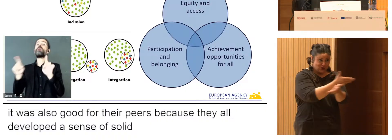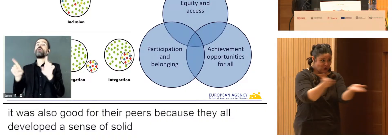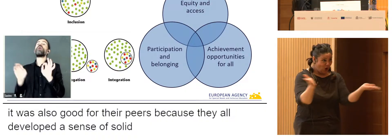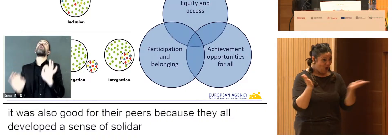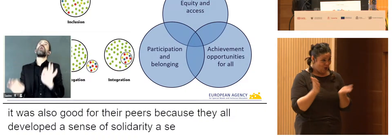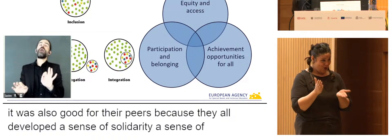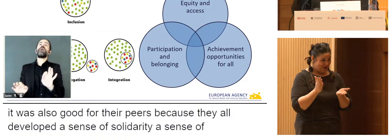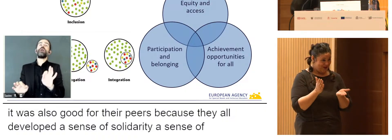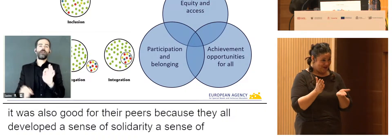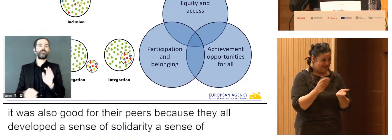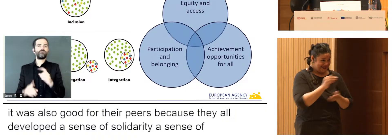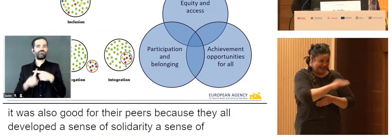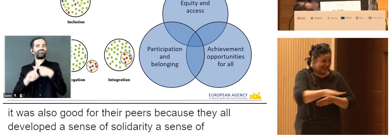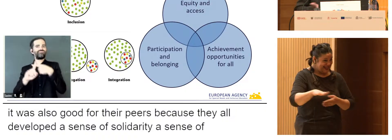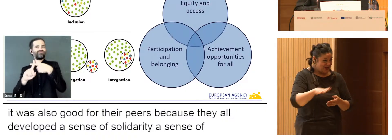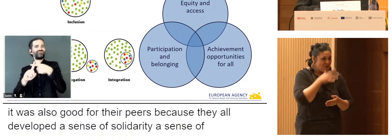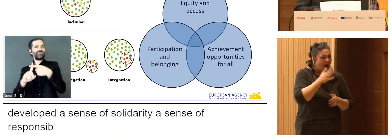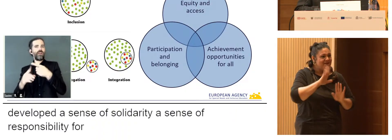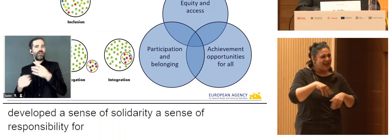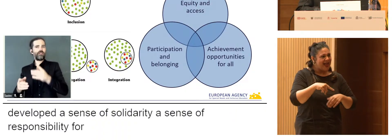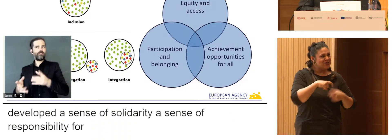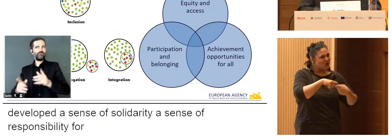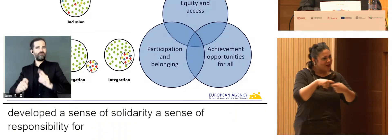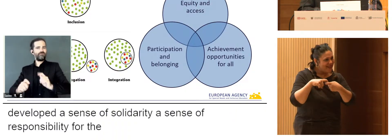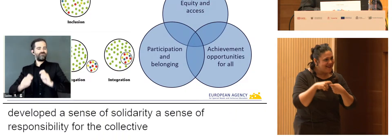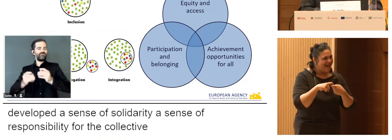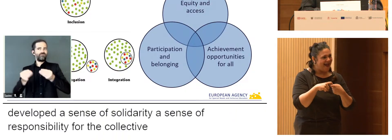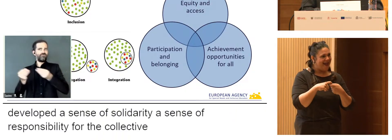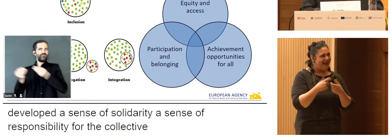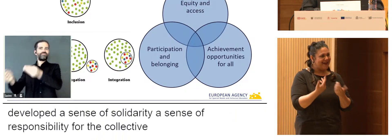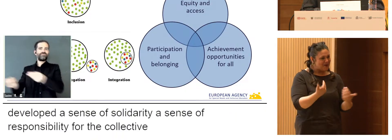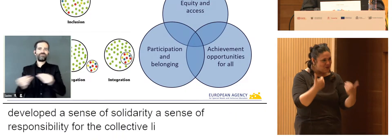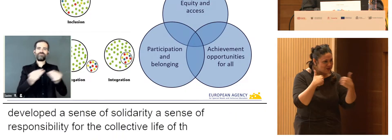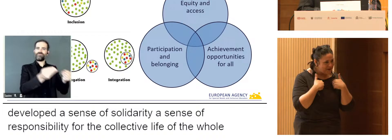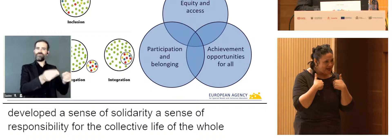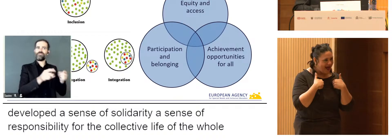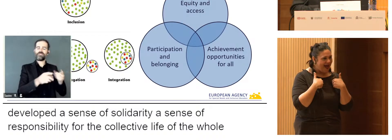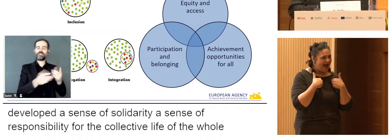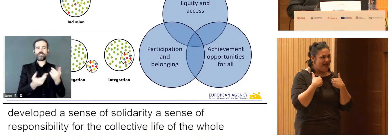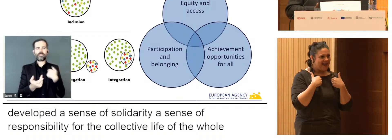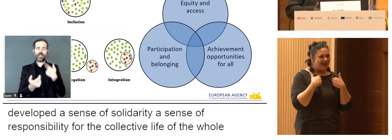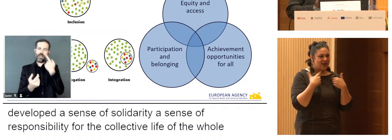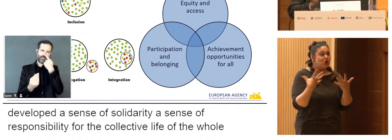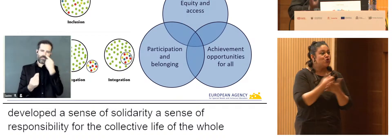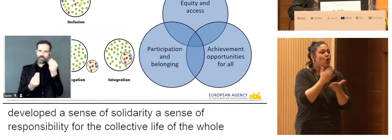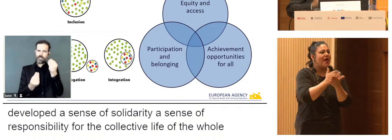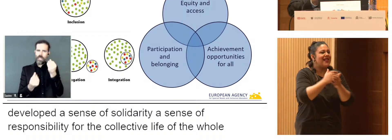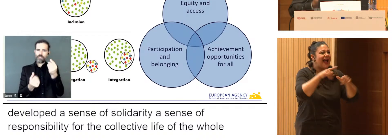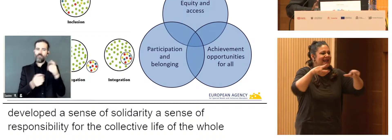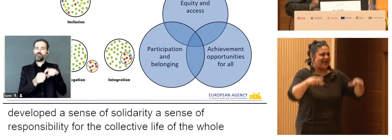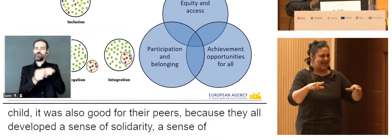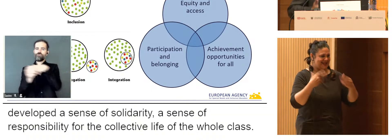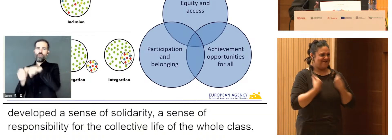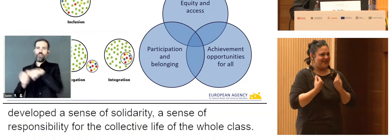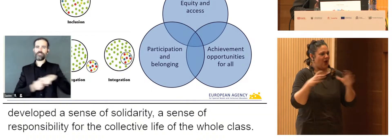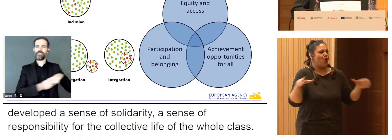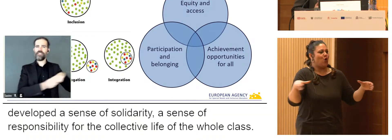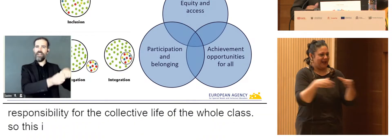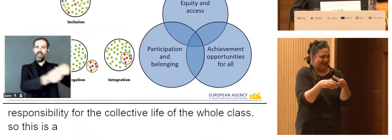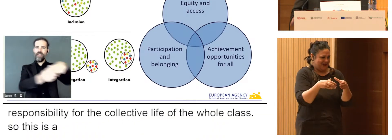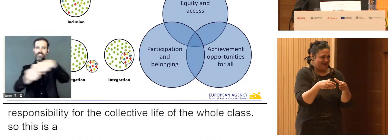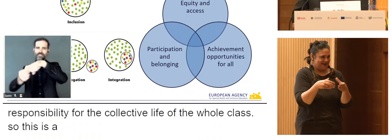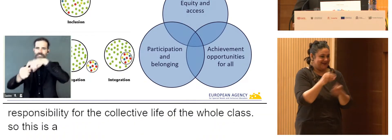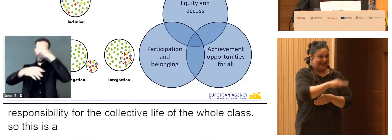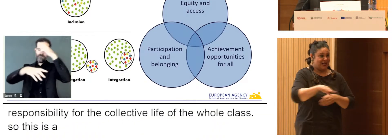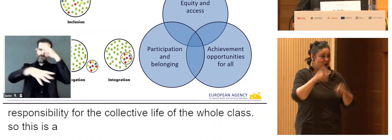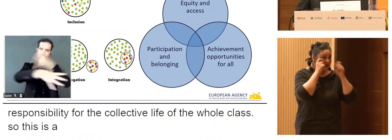of responsibility for the collective life of the whole class. So this is a journey. You